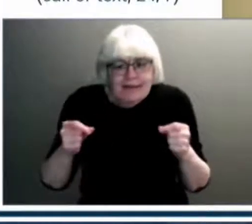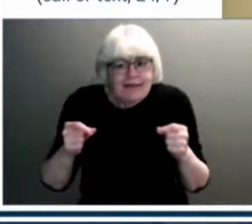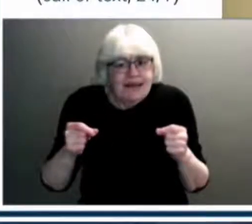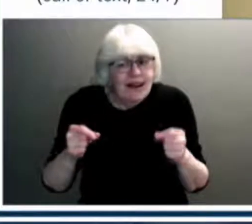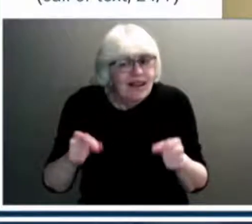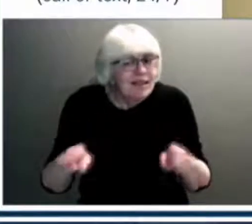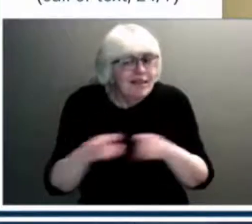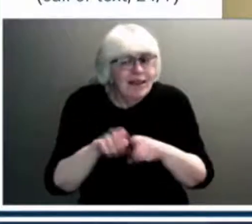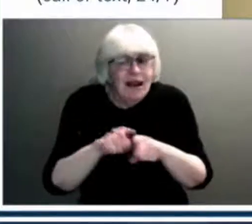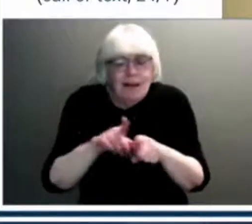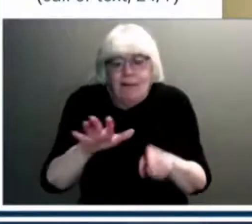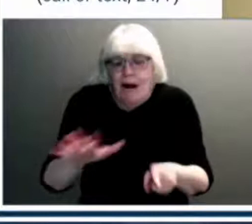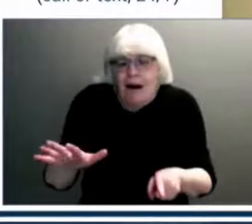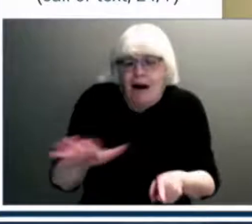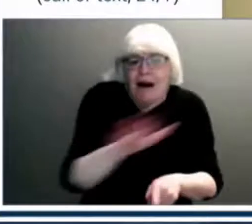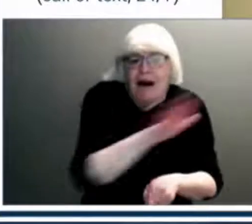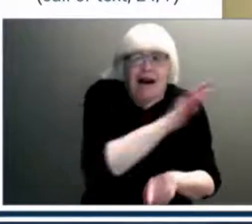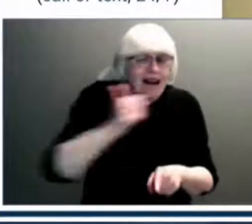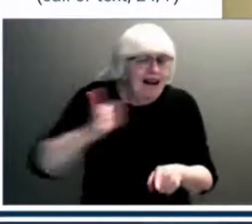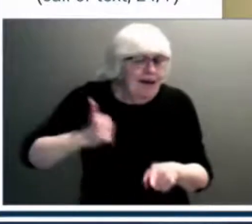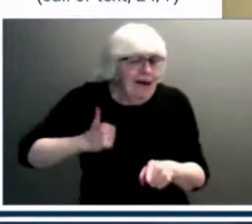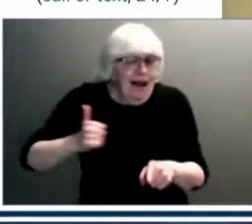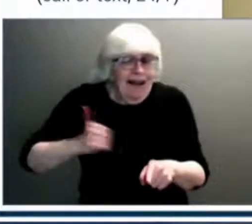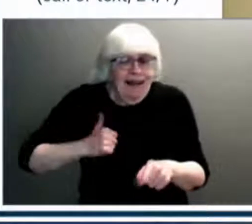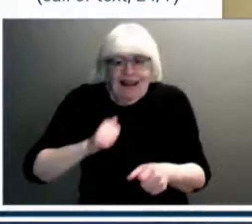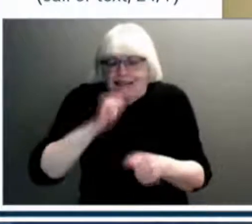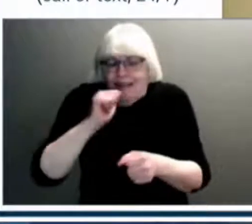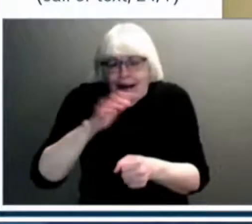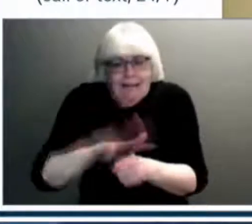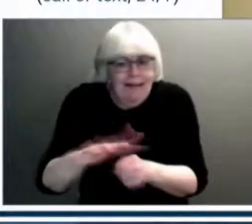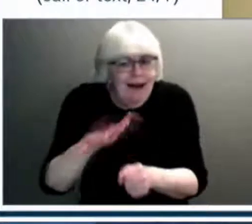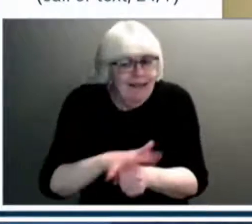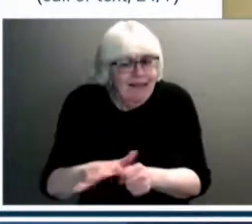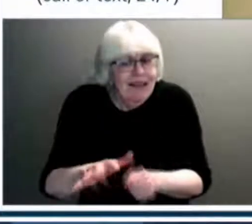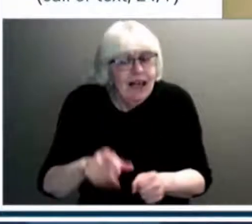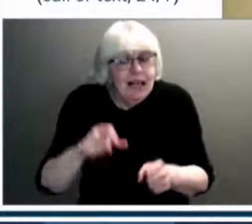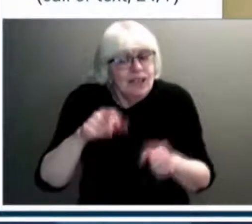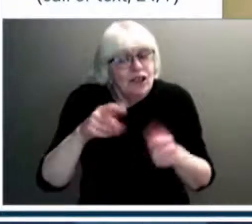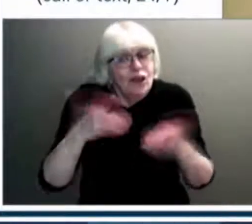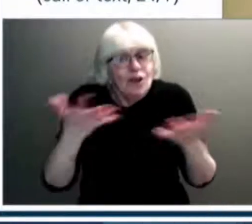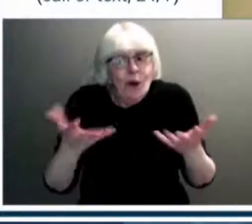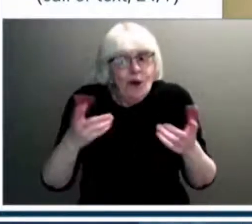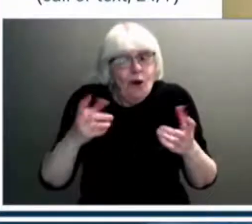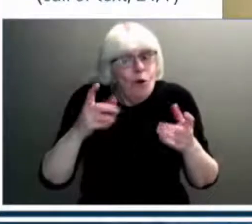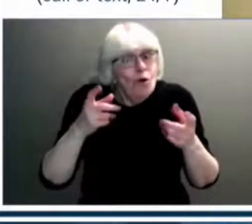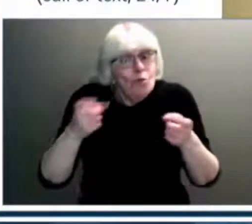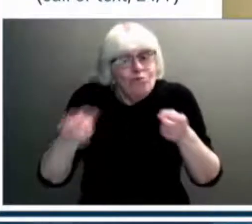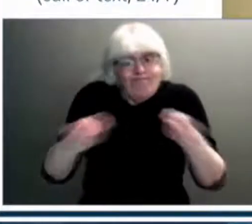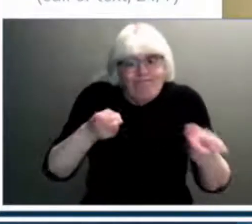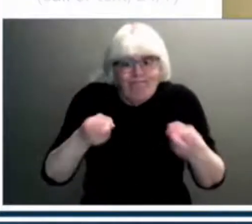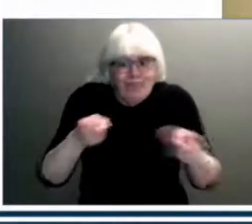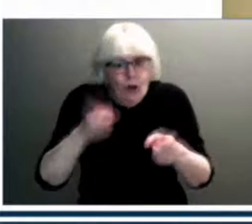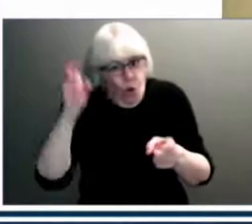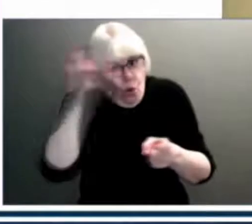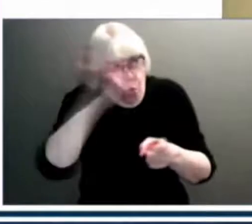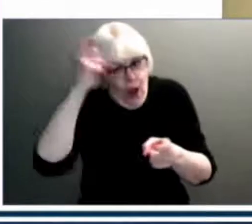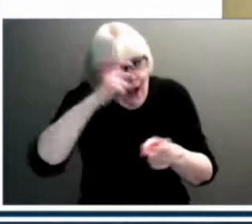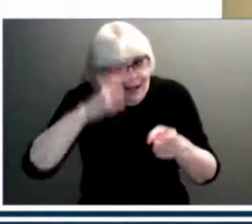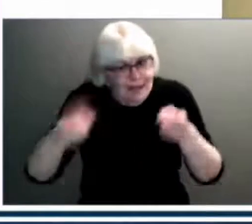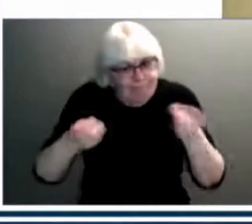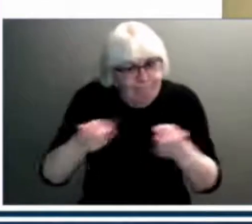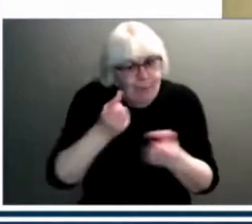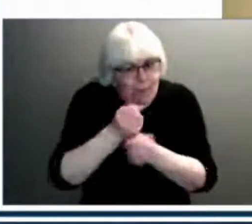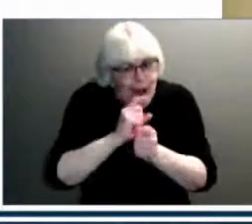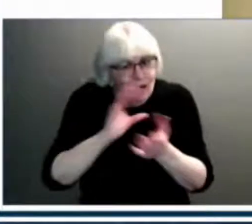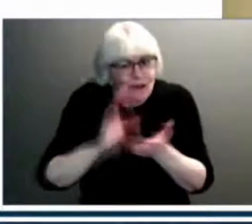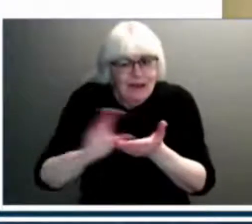need to use rapid tests more efficiently and equitably. We currently go through more than 800,000 rapid tests per week